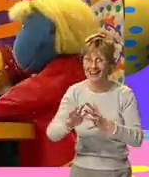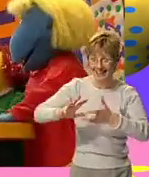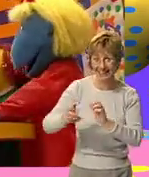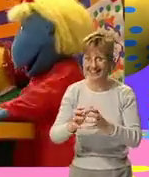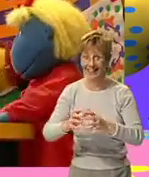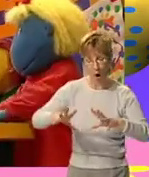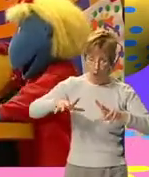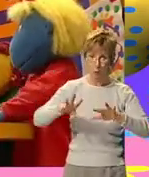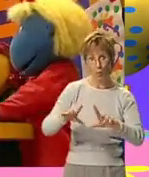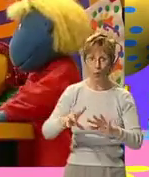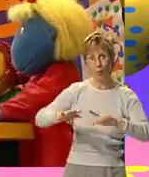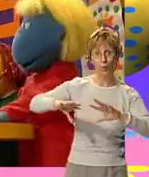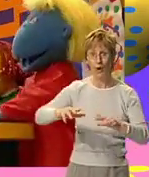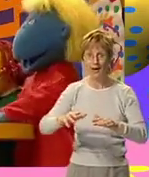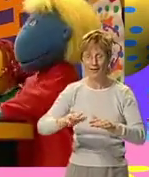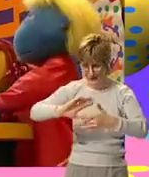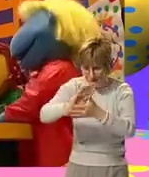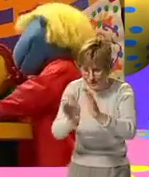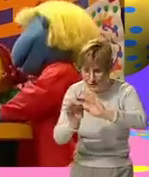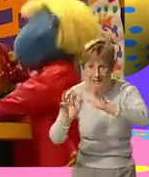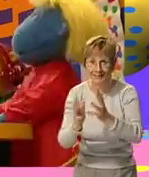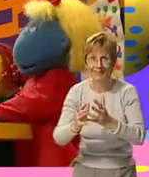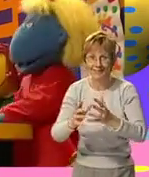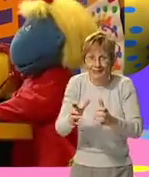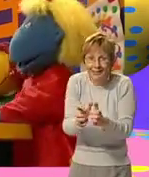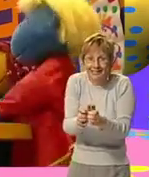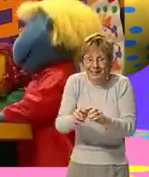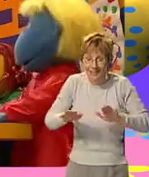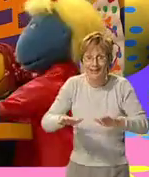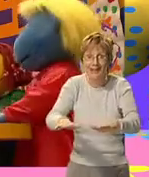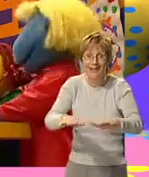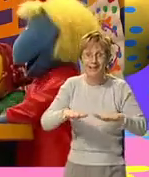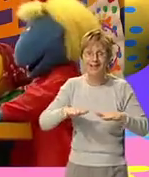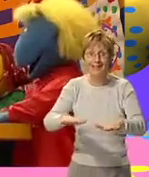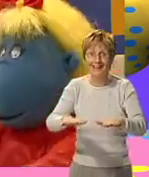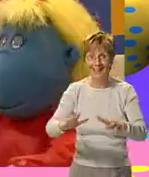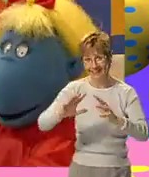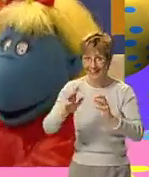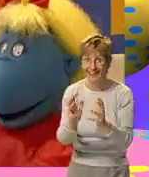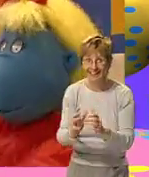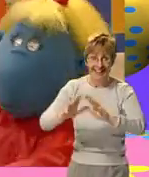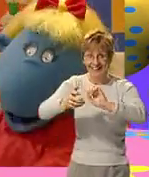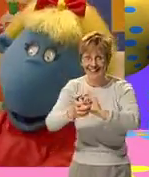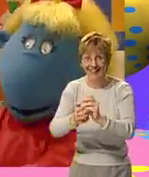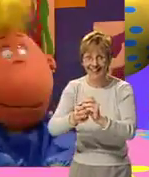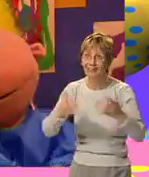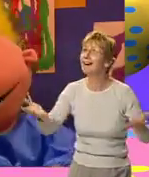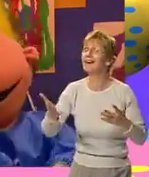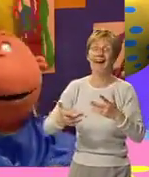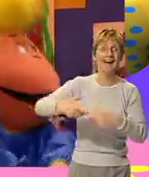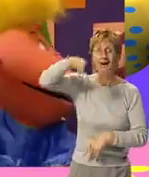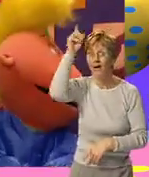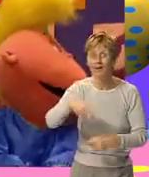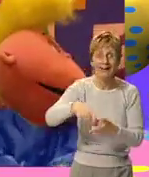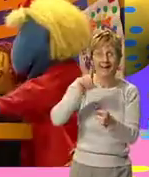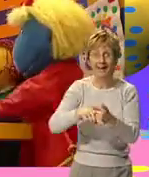Clay, clay, wobbly clay. Shape it and squeeze it and roll it away. Clay, clay, we'll